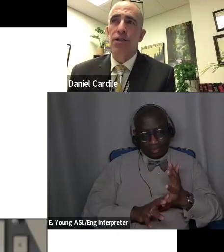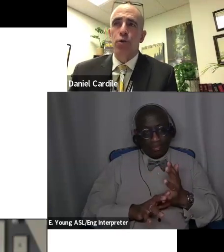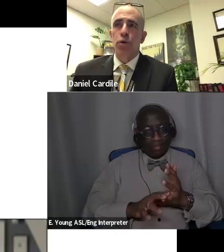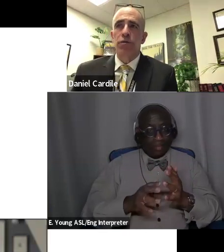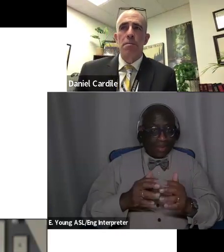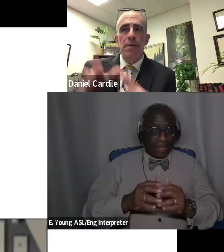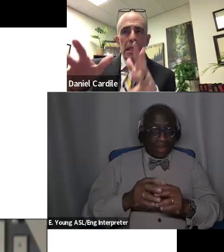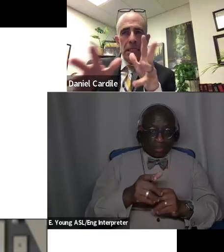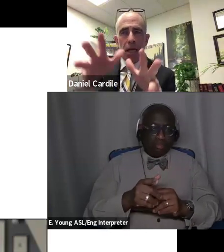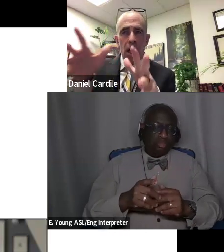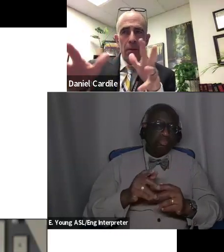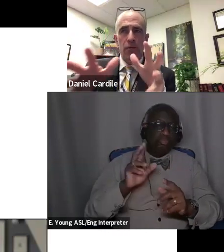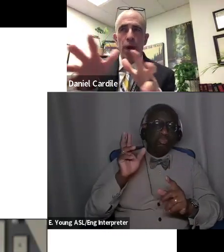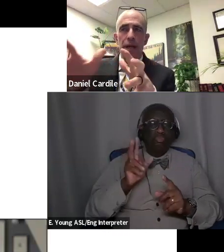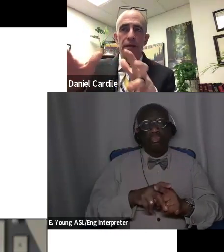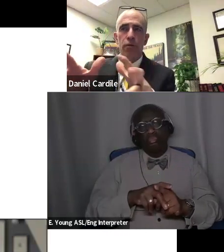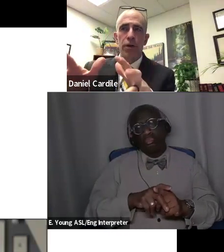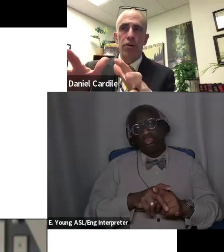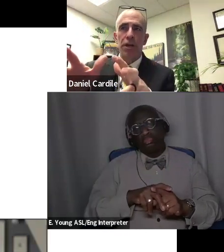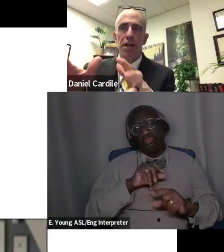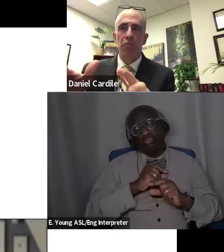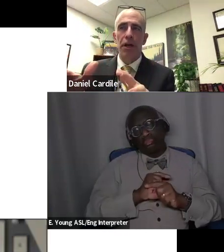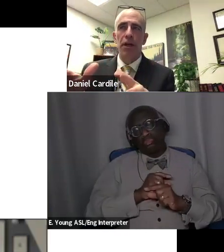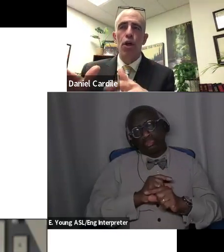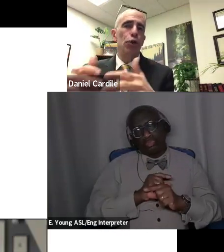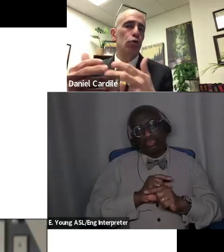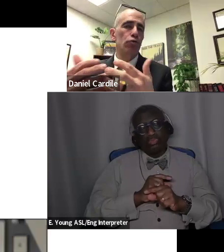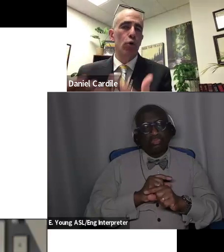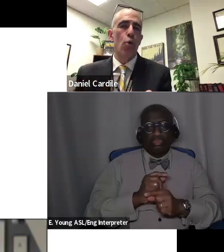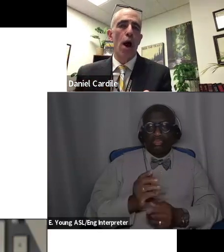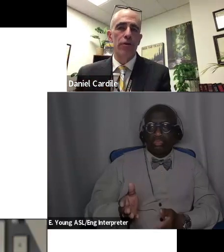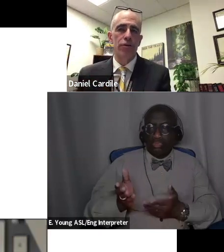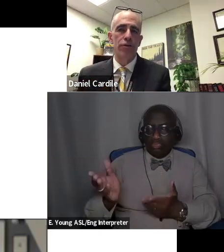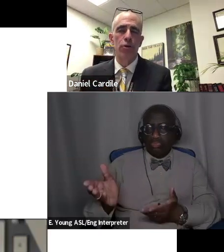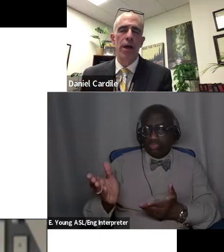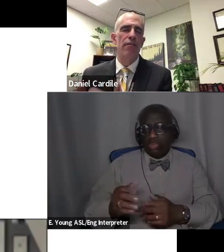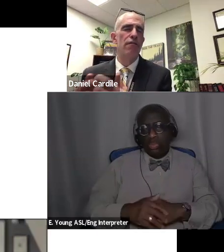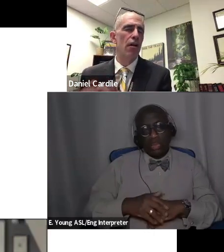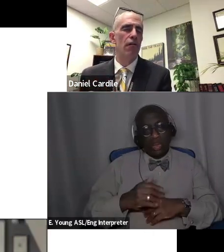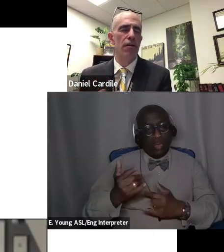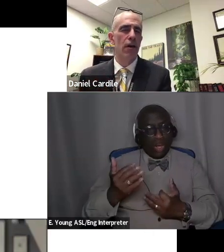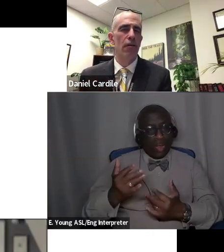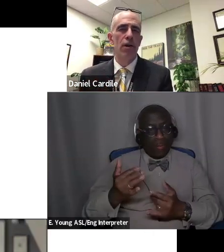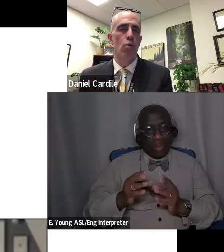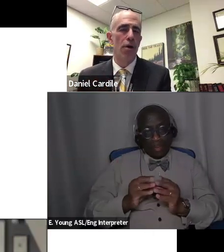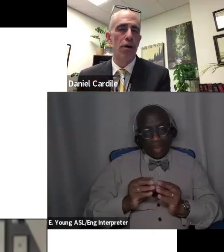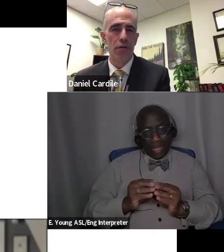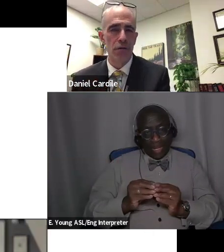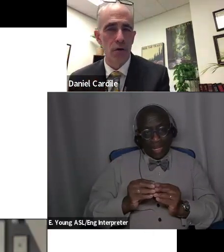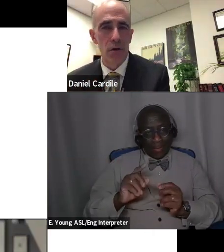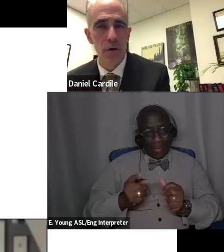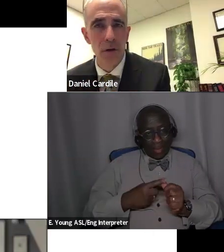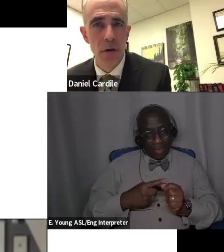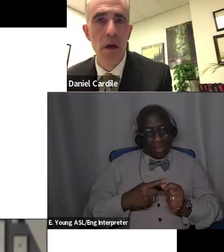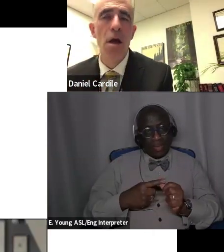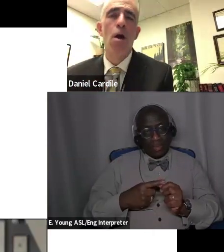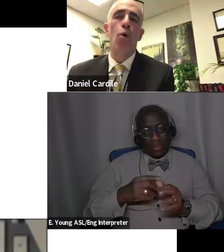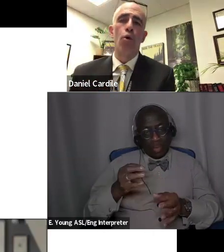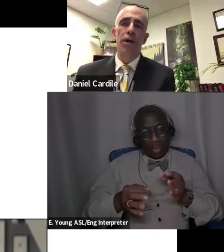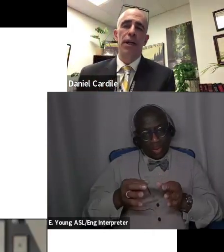and as you're sort of in the meantime of waiting for your hearing, you're required to do a very, very